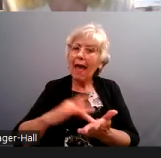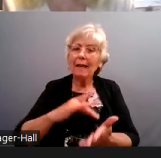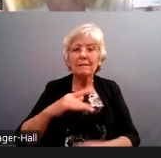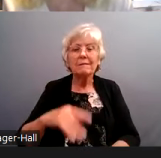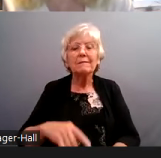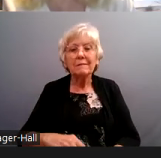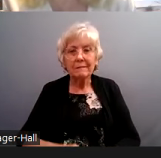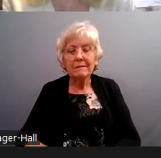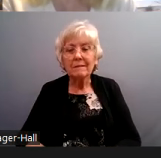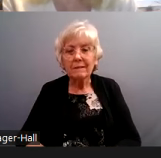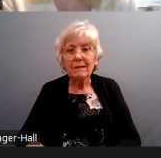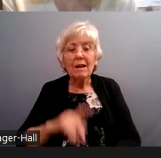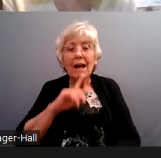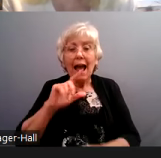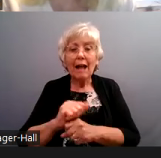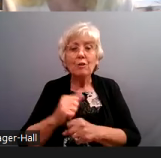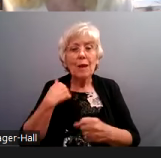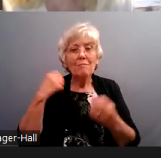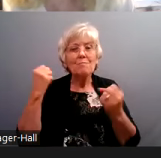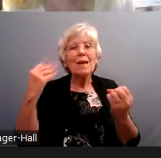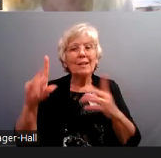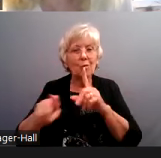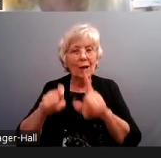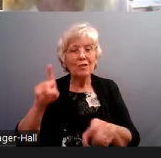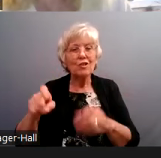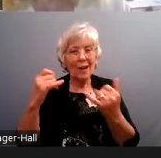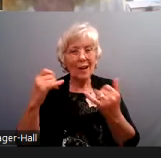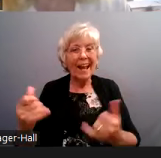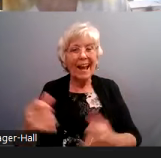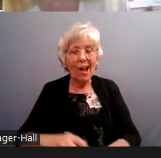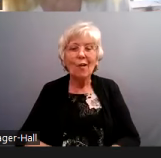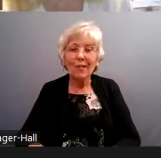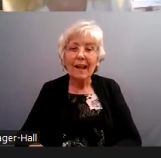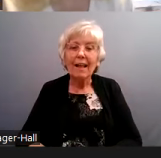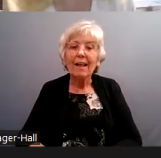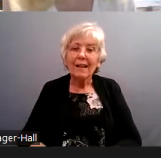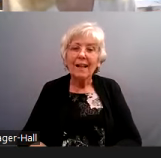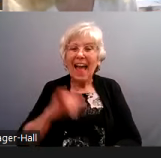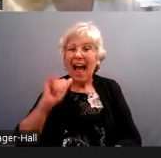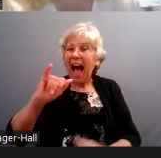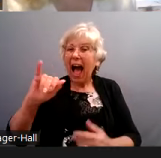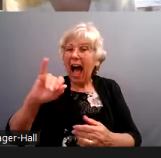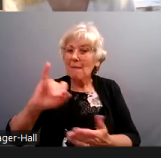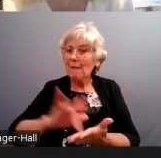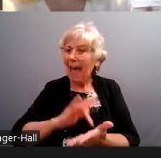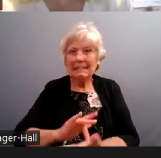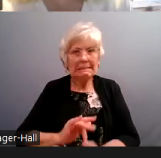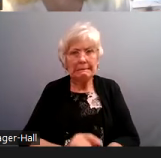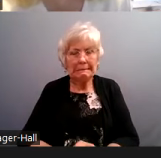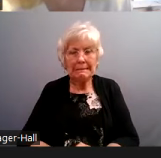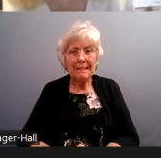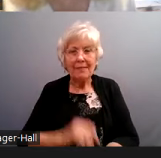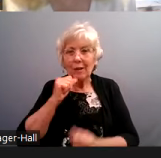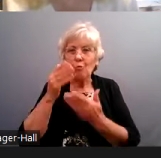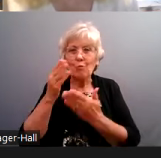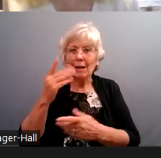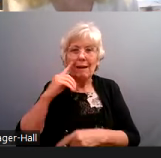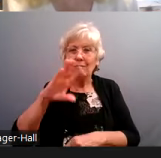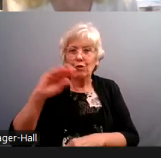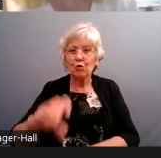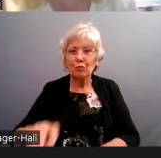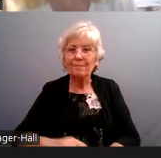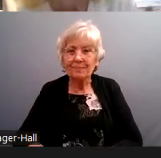We actually have lots of questions right now, Dr. Jen, if we want to do a few questions. Okay. Sure. And one thing I just wanted to talk about real